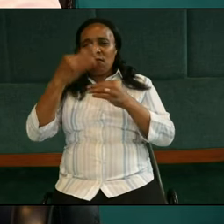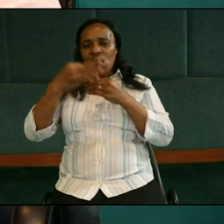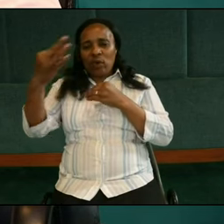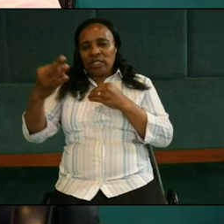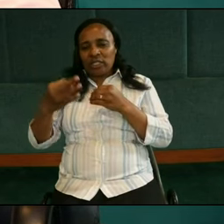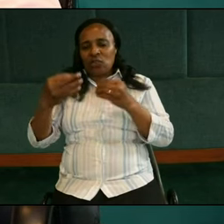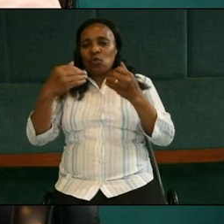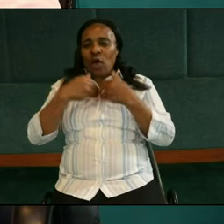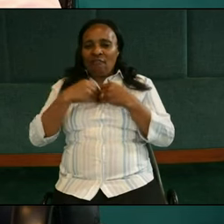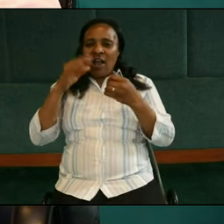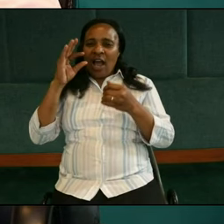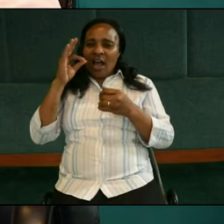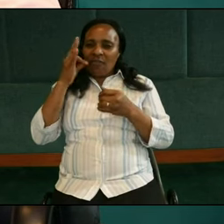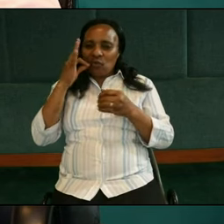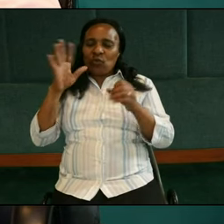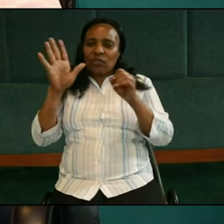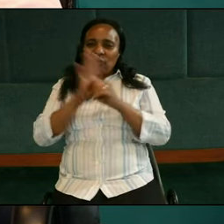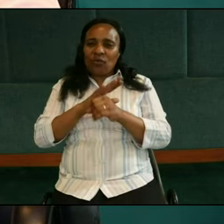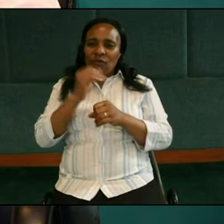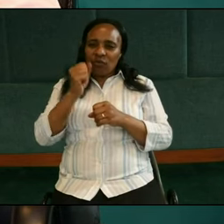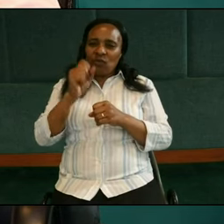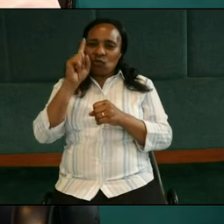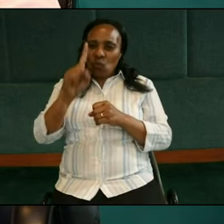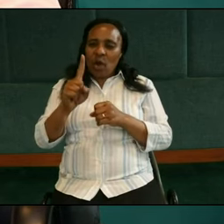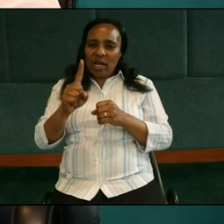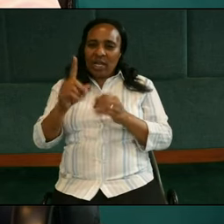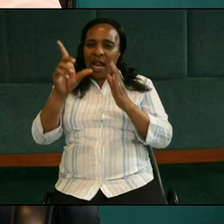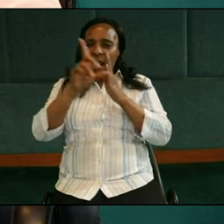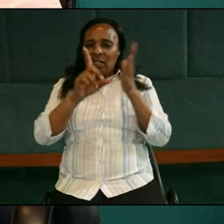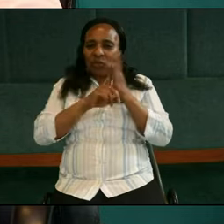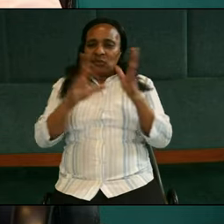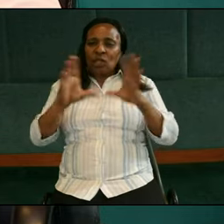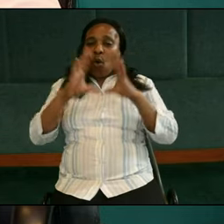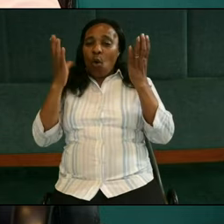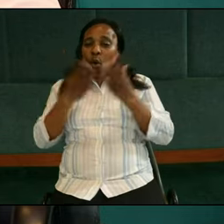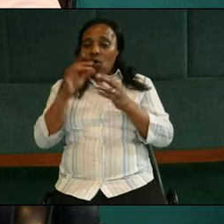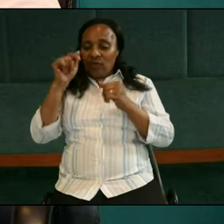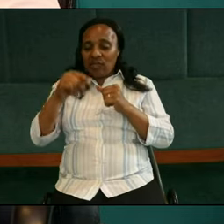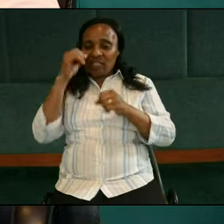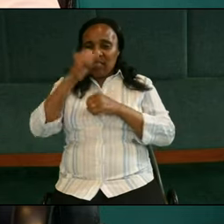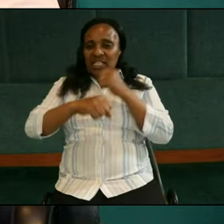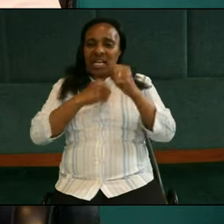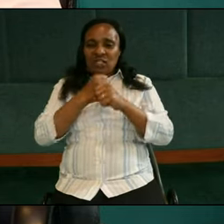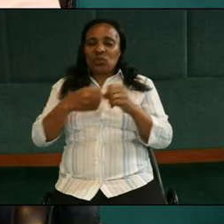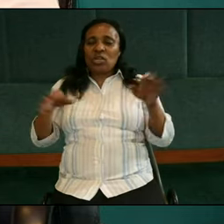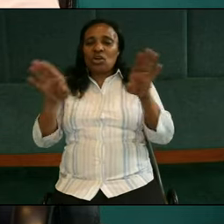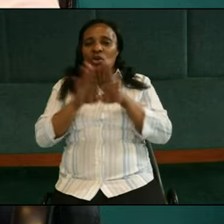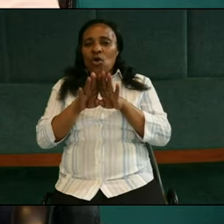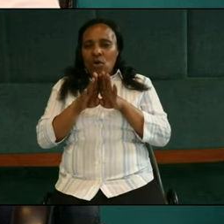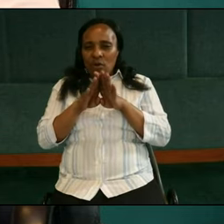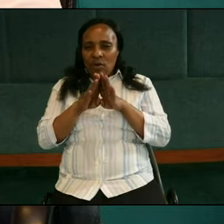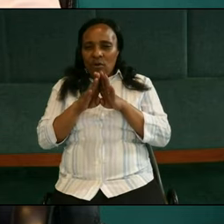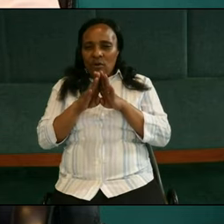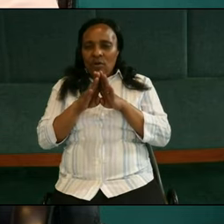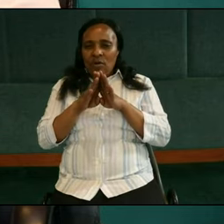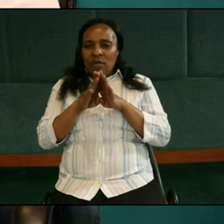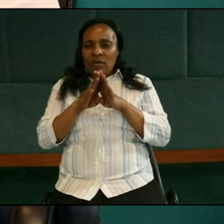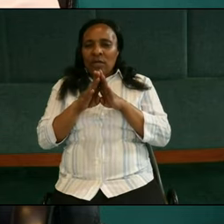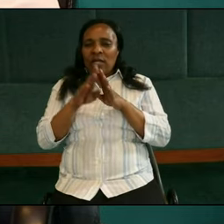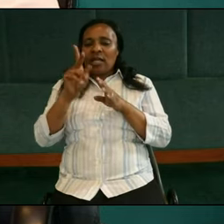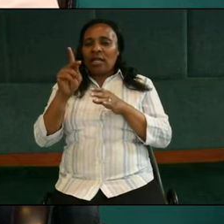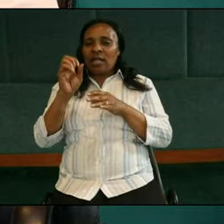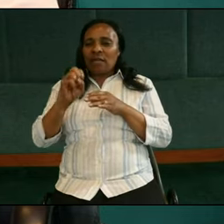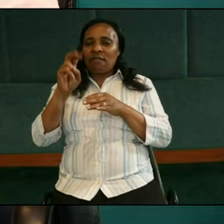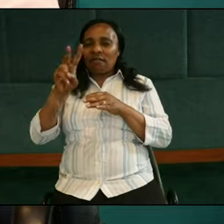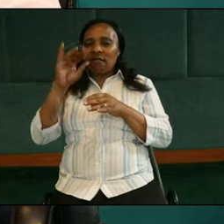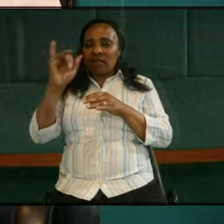fruitful next 51 lessons for the whole of this year. So as we close, I'd like Kevin, yes, to